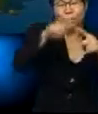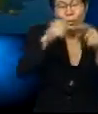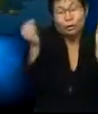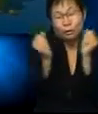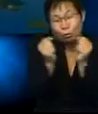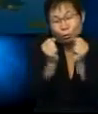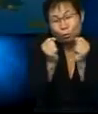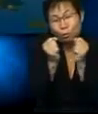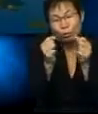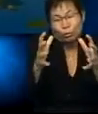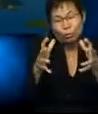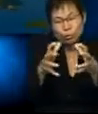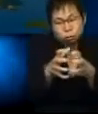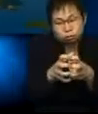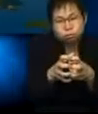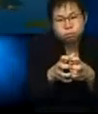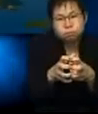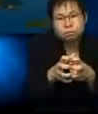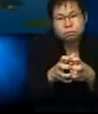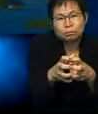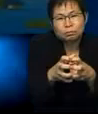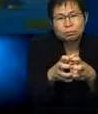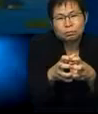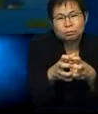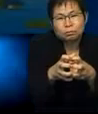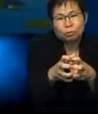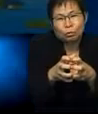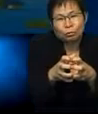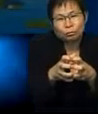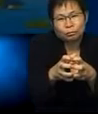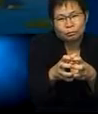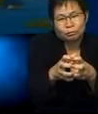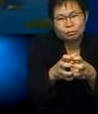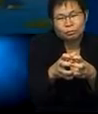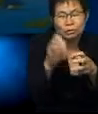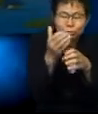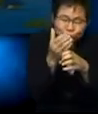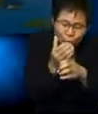When it cools, it contracts. Its size becomes smaller.